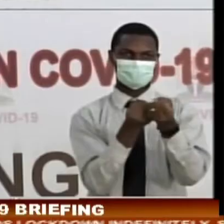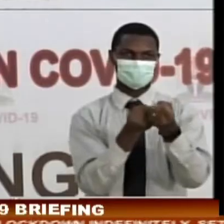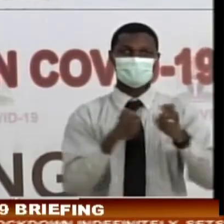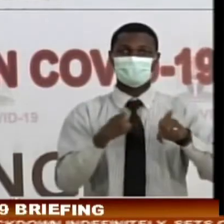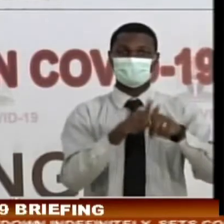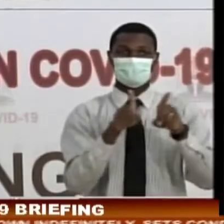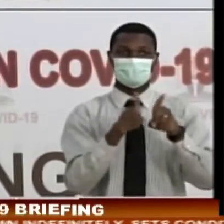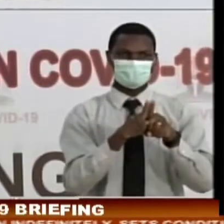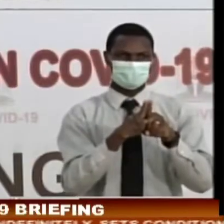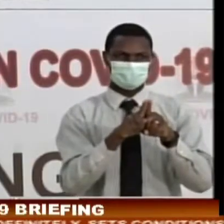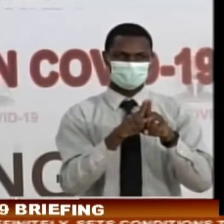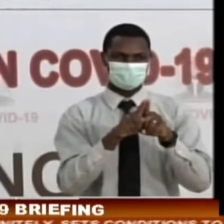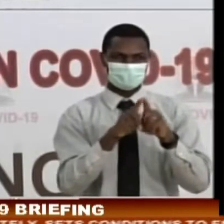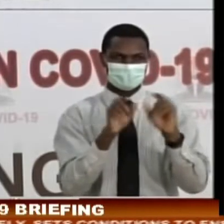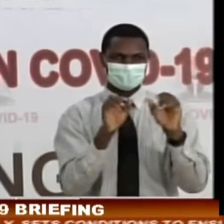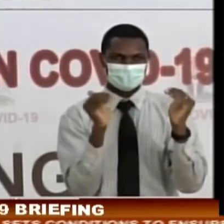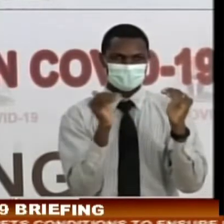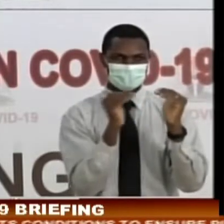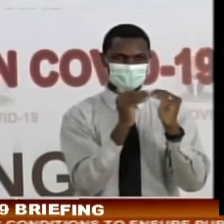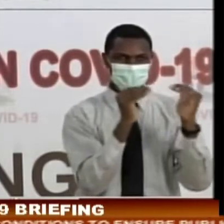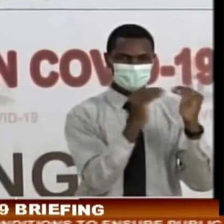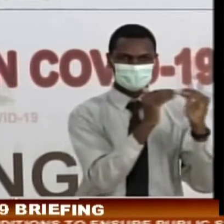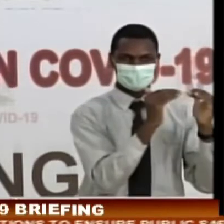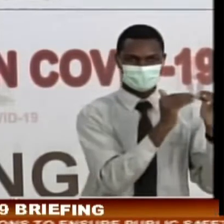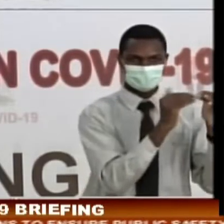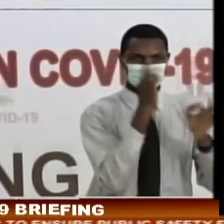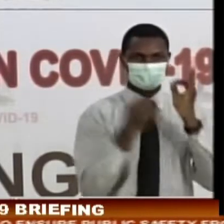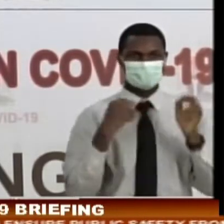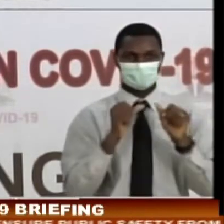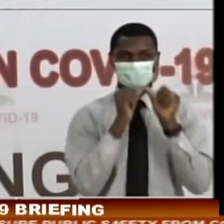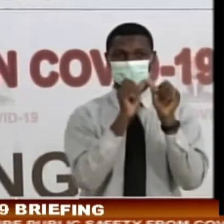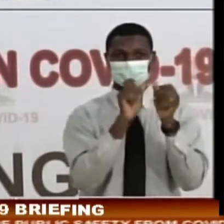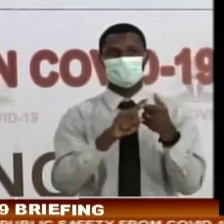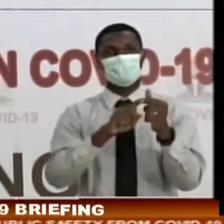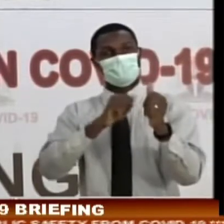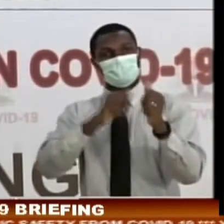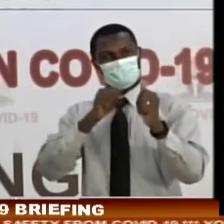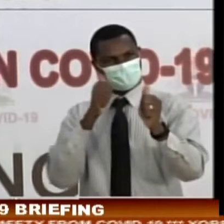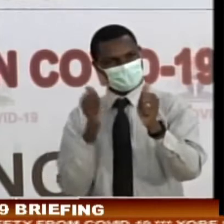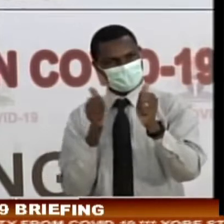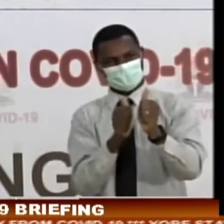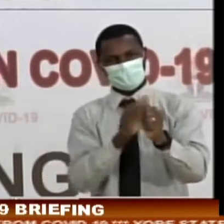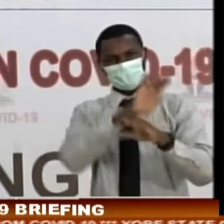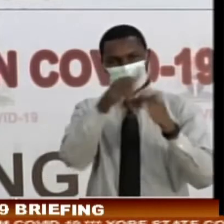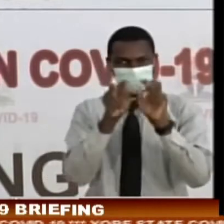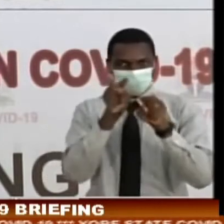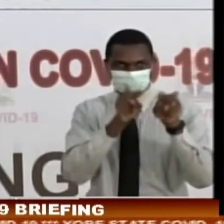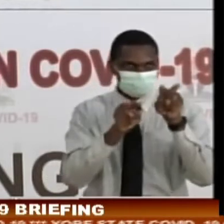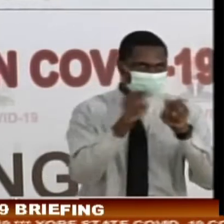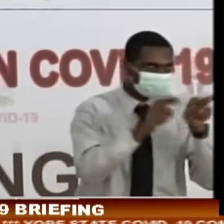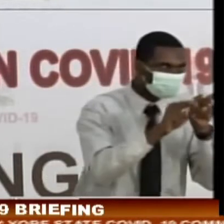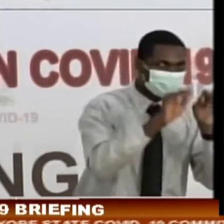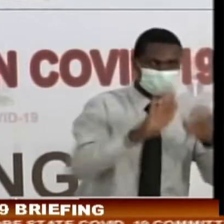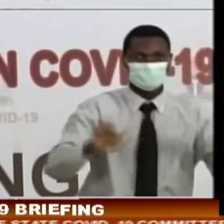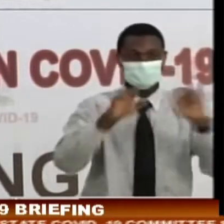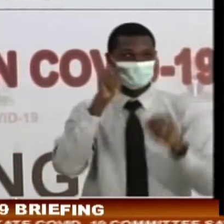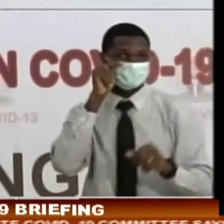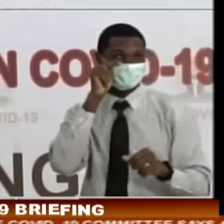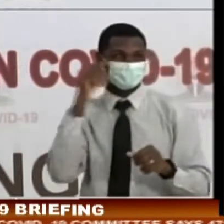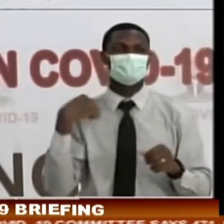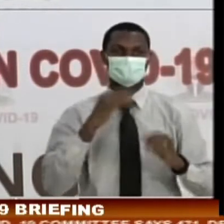guidelines it will also continue to firmly pursue its surveillance activities Nationwide we urge the